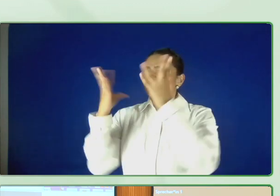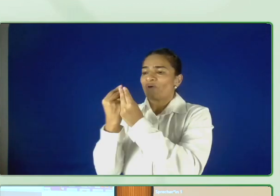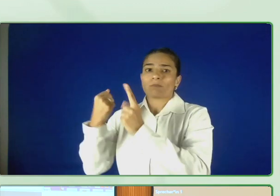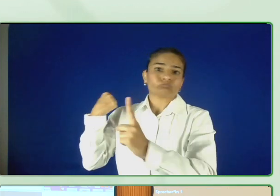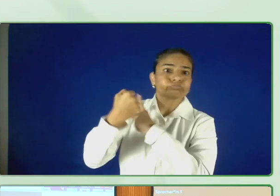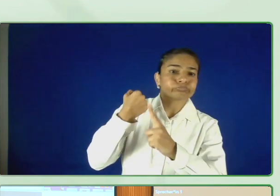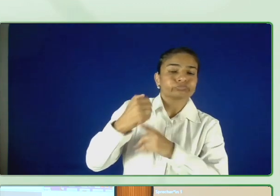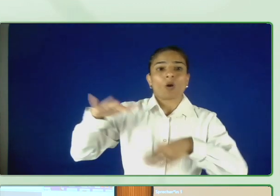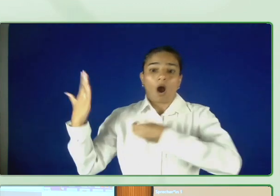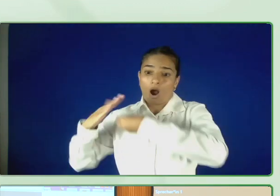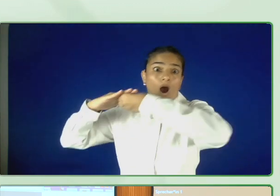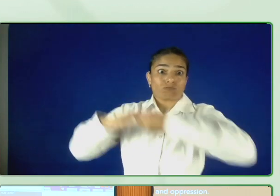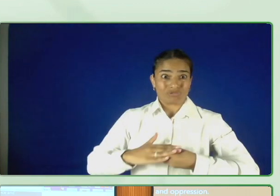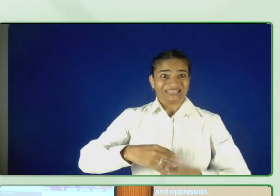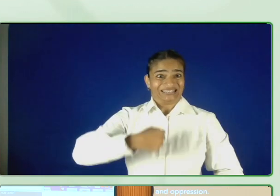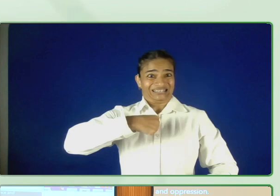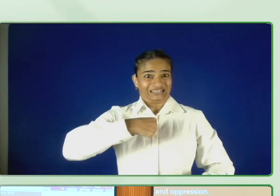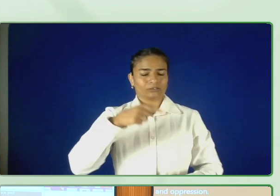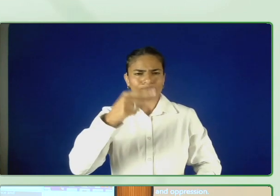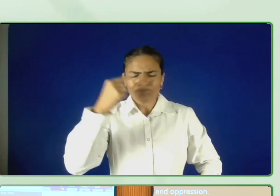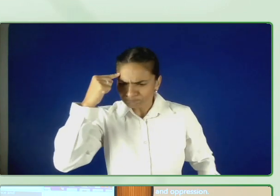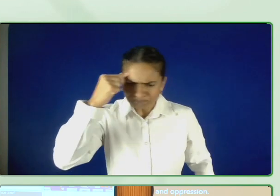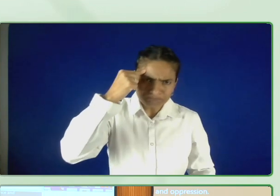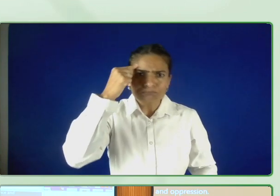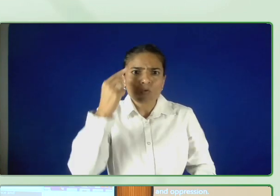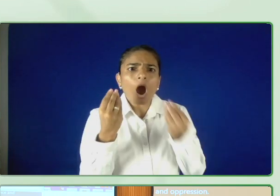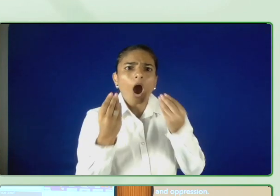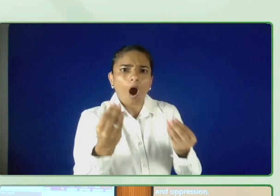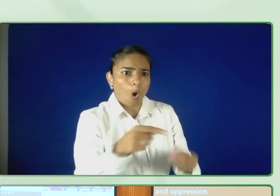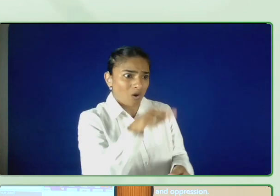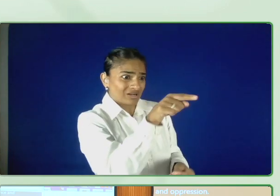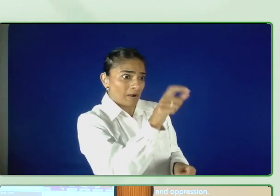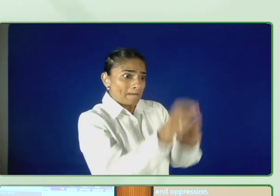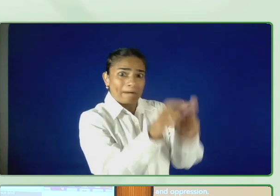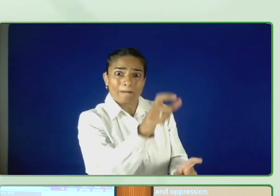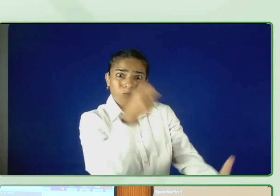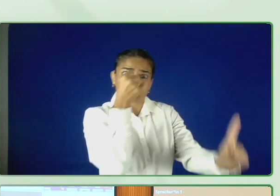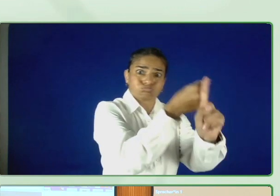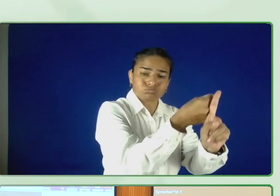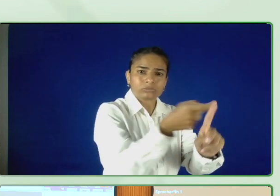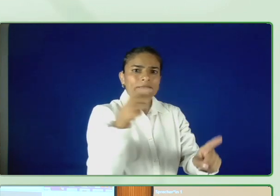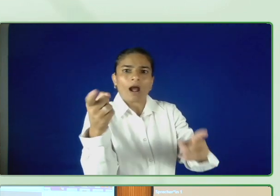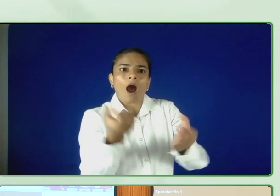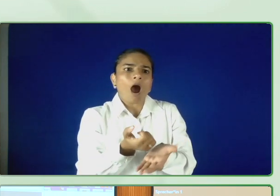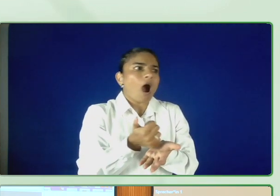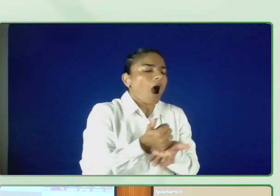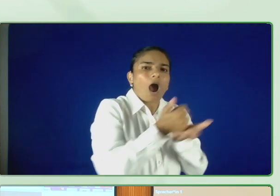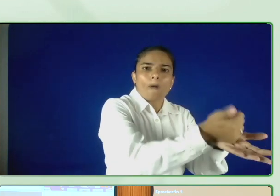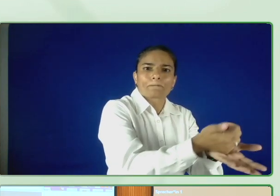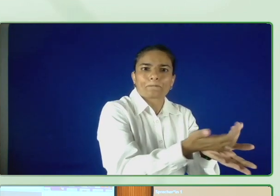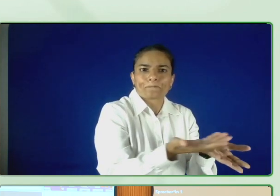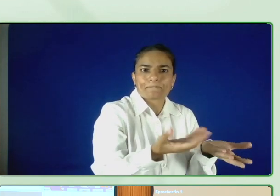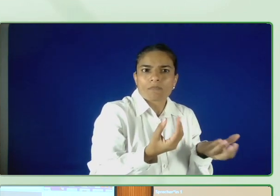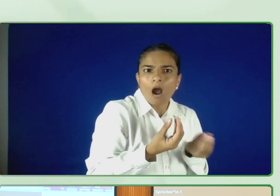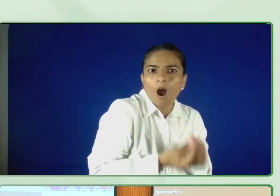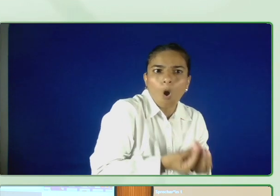you have to think about how do we provide services to individuals and tools that are language deprived. Individuals